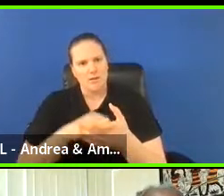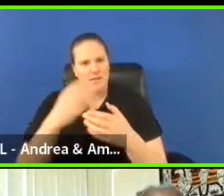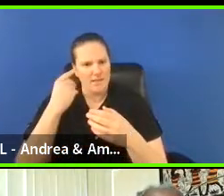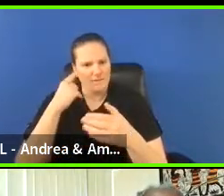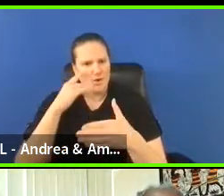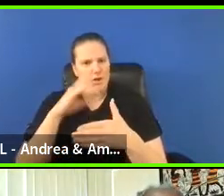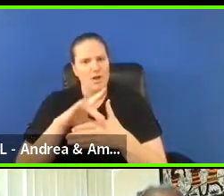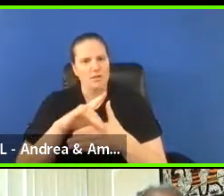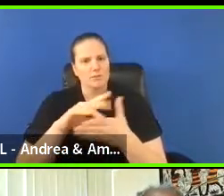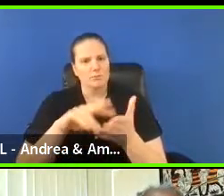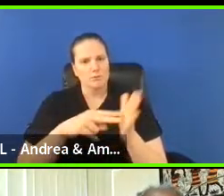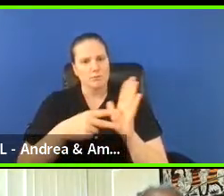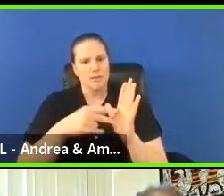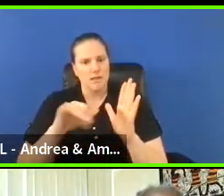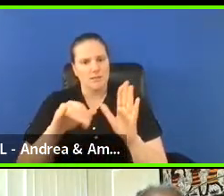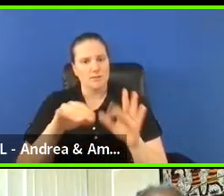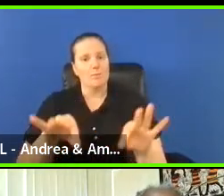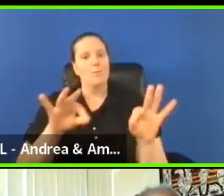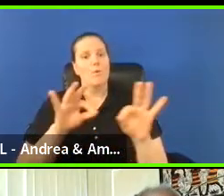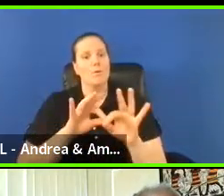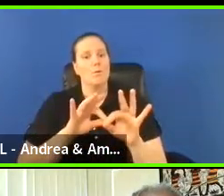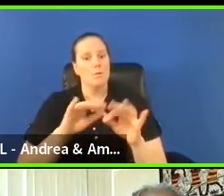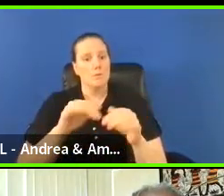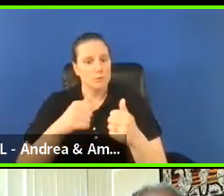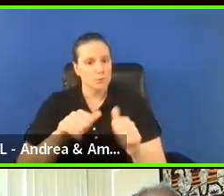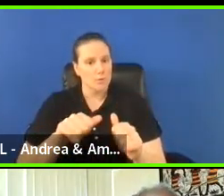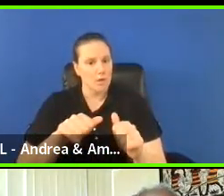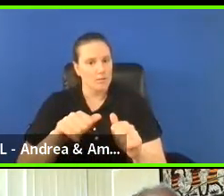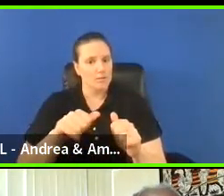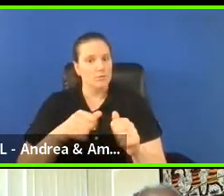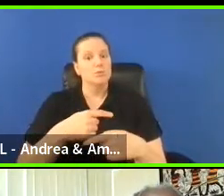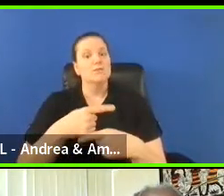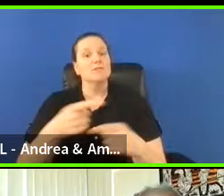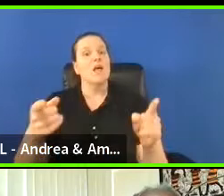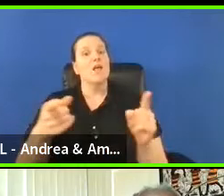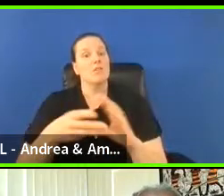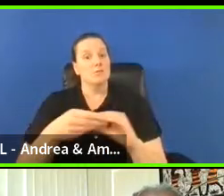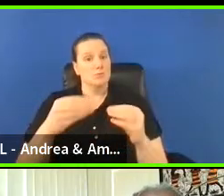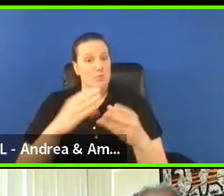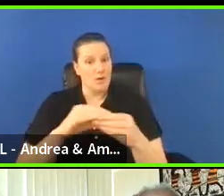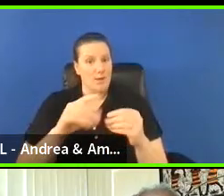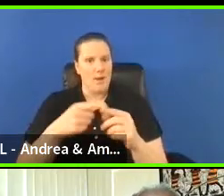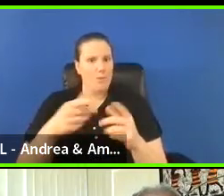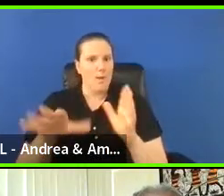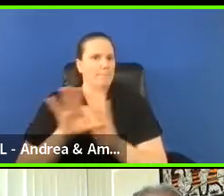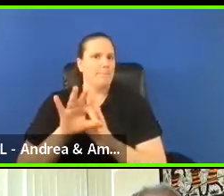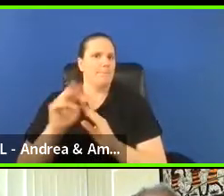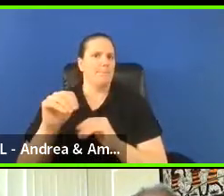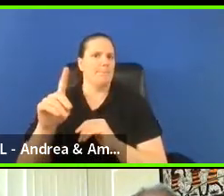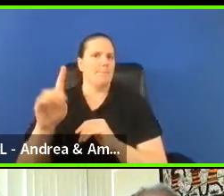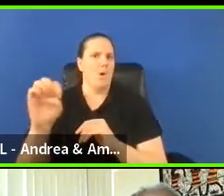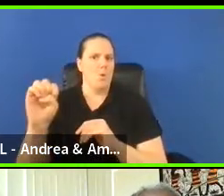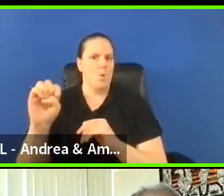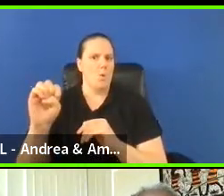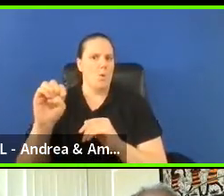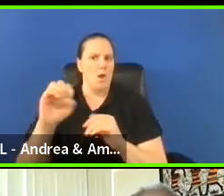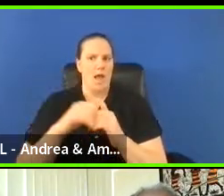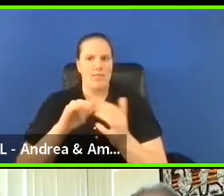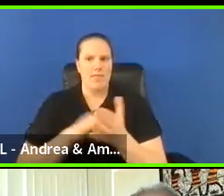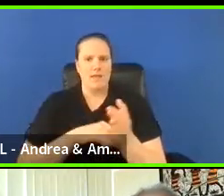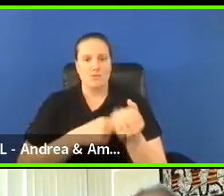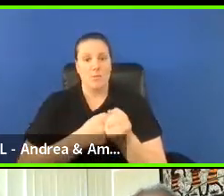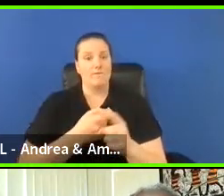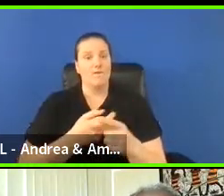context purposes, that's going to be important when we're trying to tell the story about the mode that we choose, how that support came